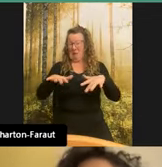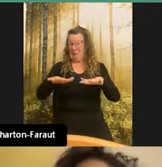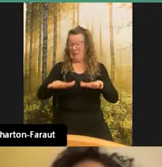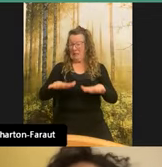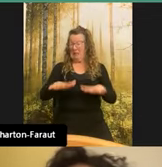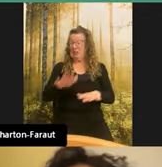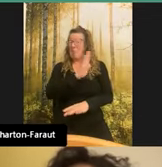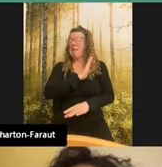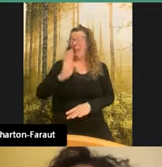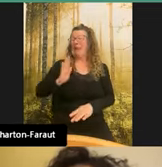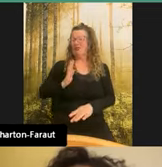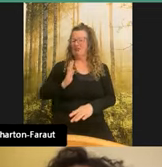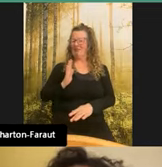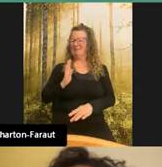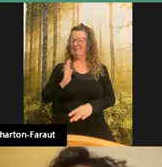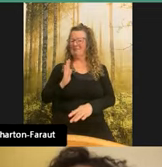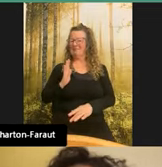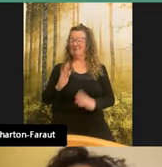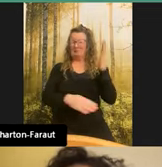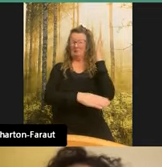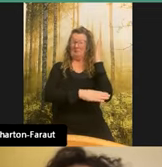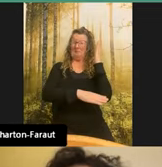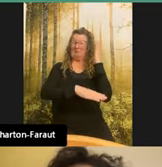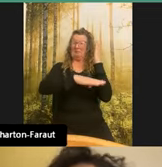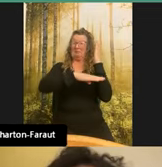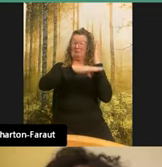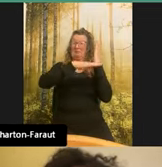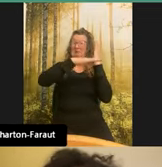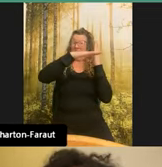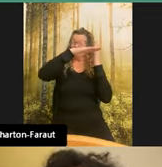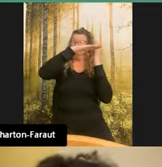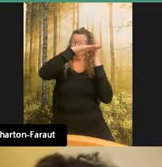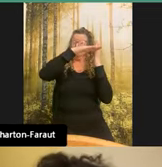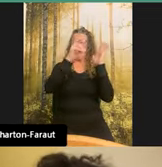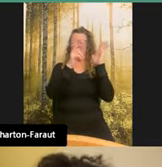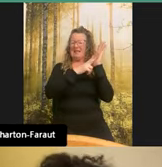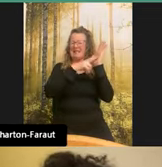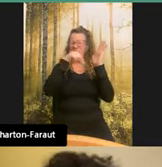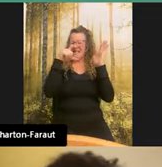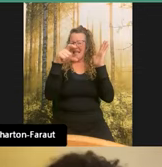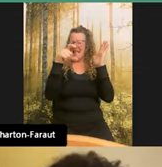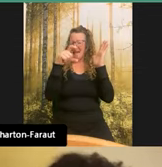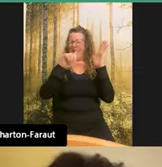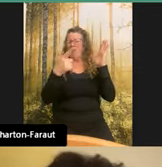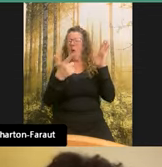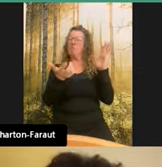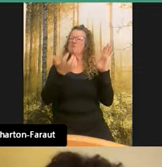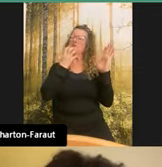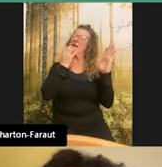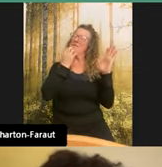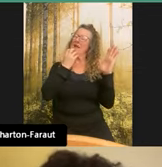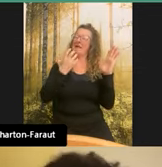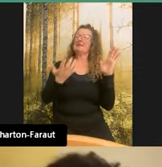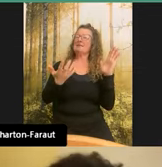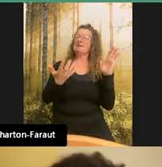in the British military system, the highest order you can get is the Victoria Cross, which is for valor. And I thought, in